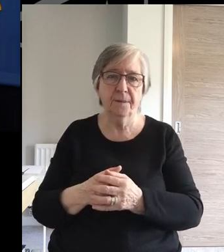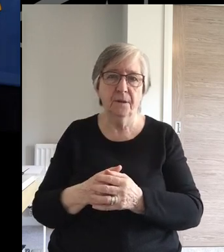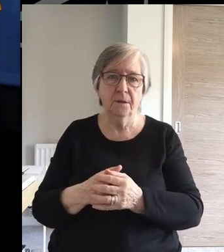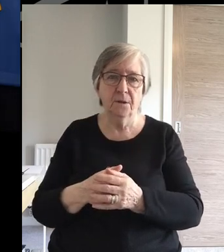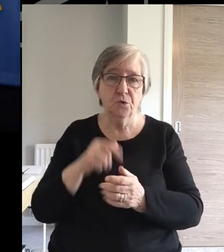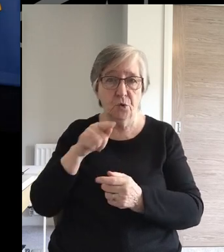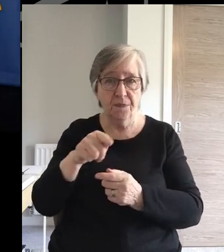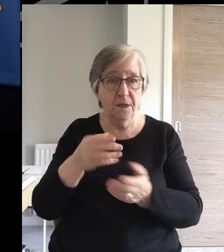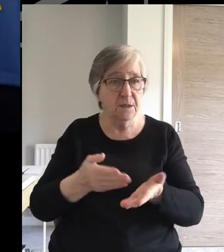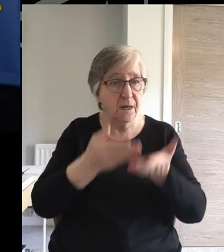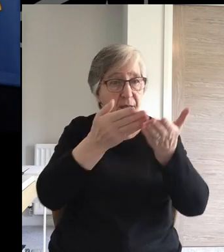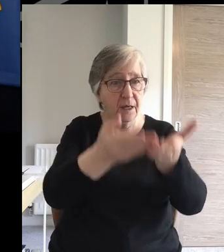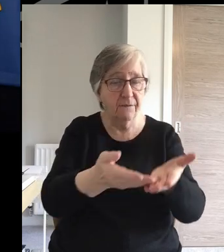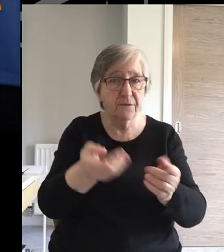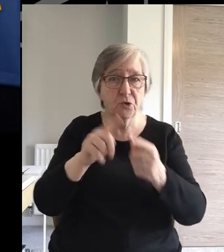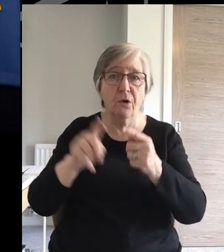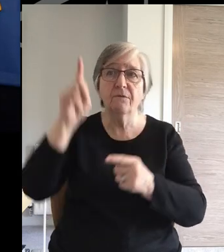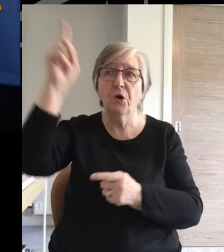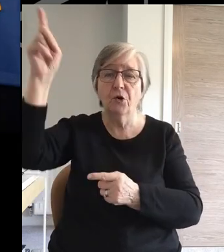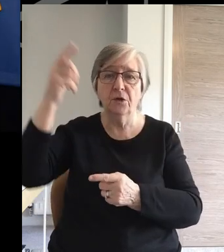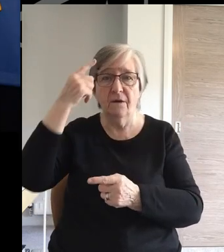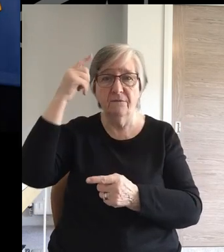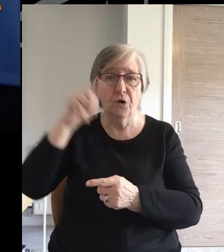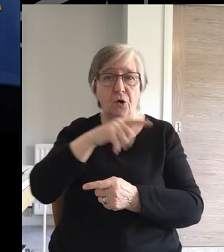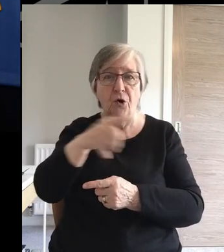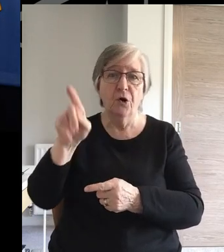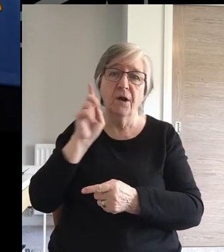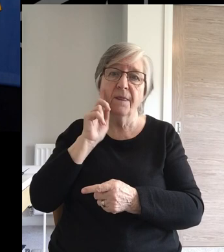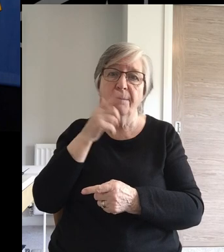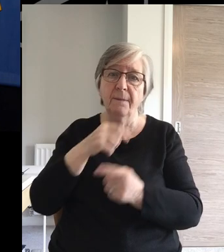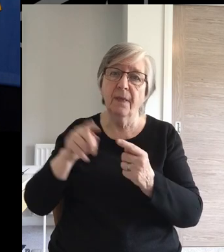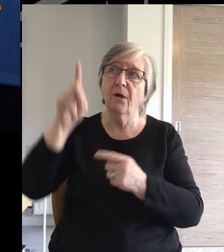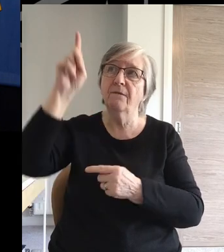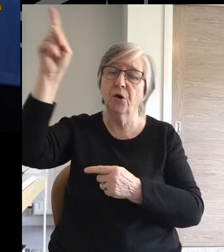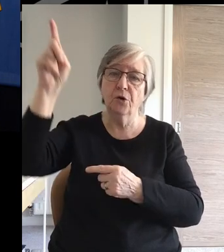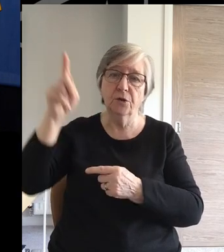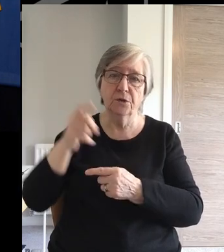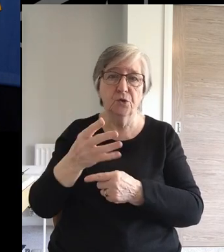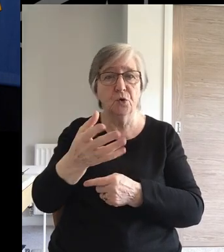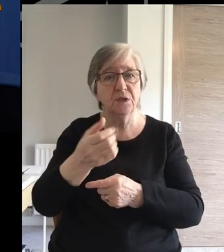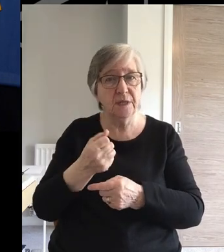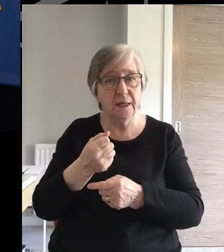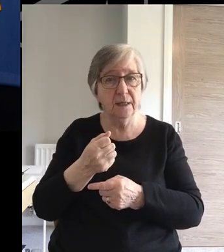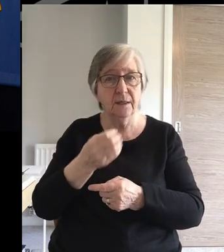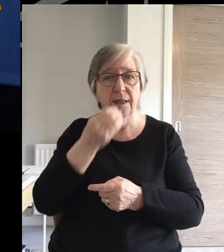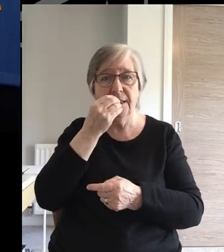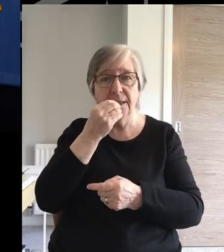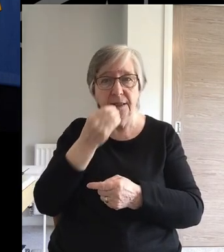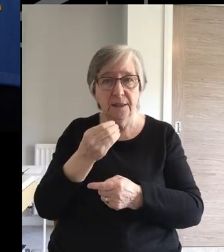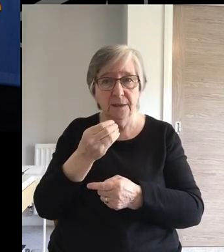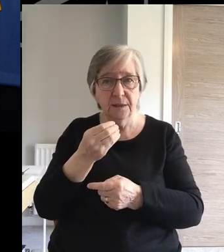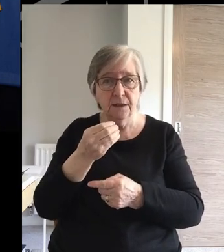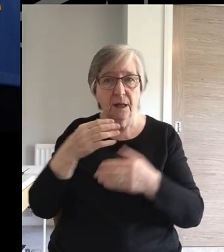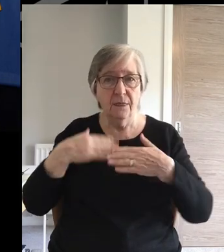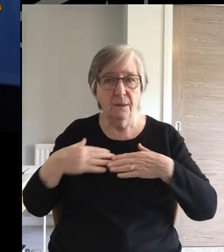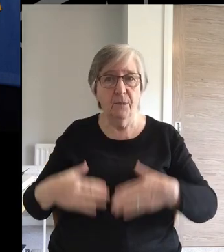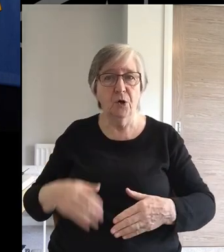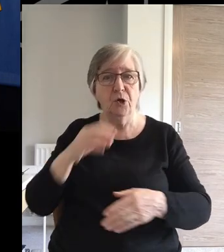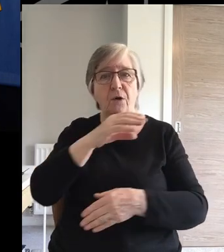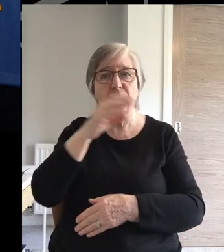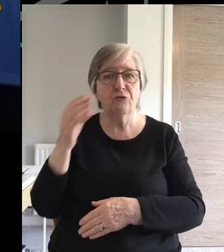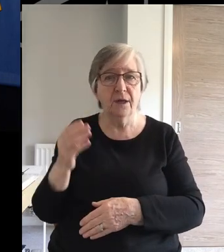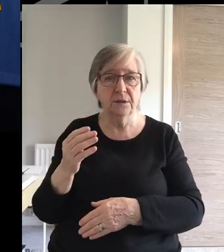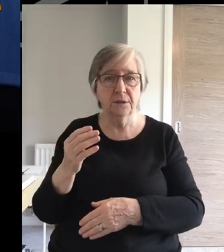So these then are the gifts of God for the people of God. So then take and eat. It's the body of